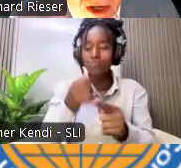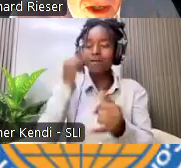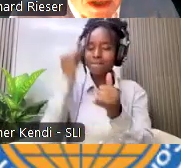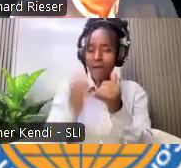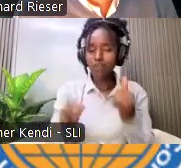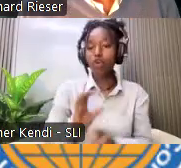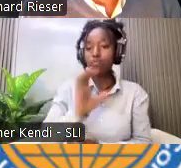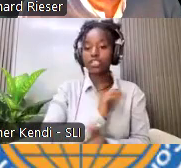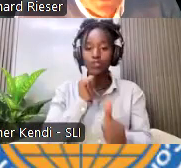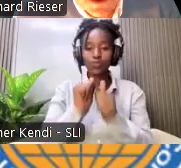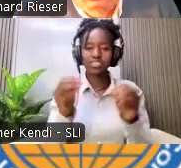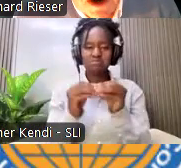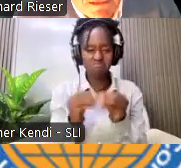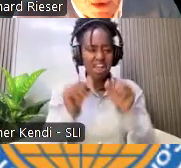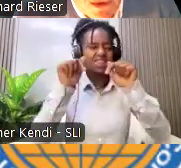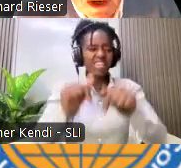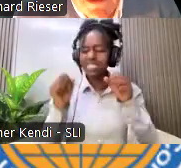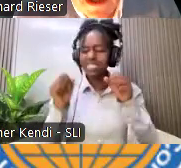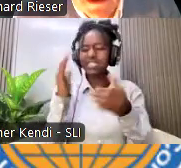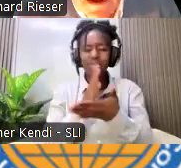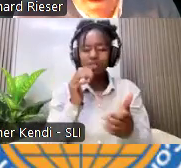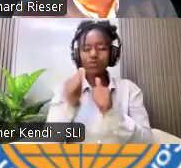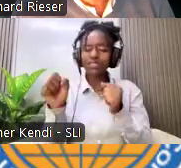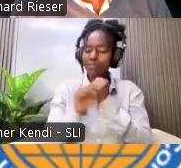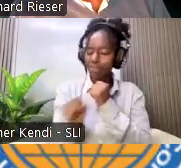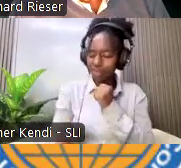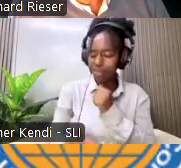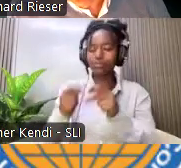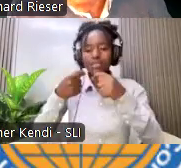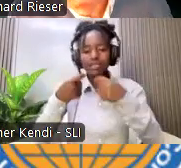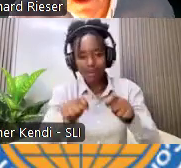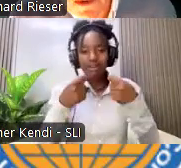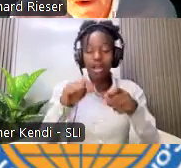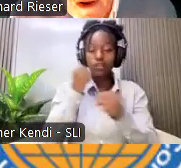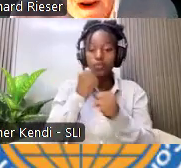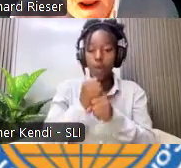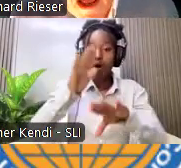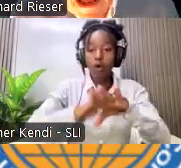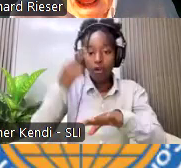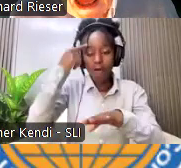long tradition. We think youth is really important. I've had youth there all the way through.